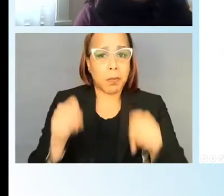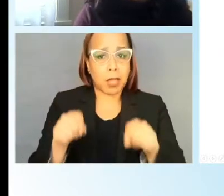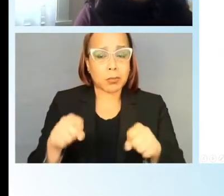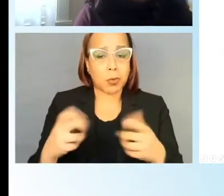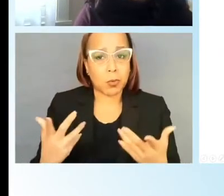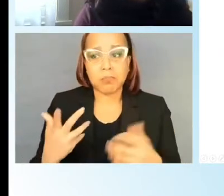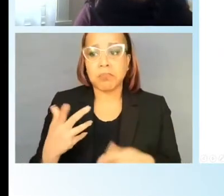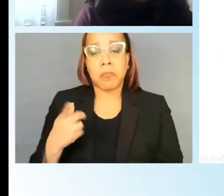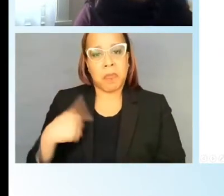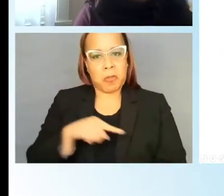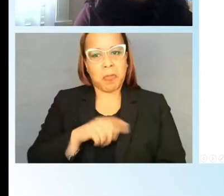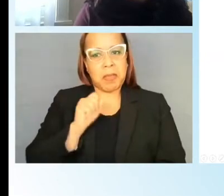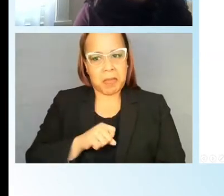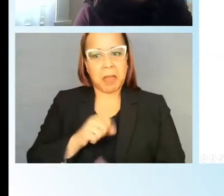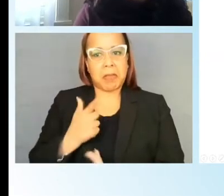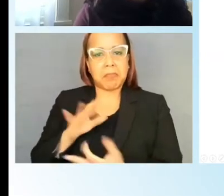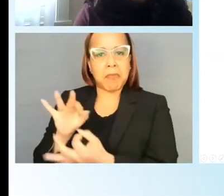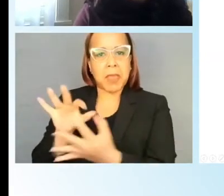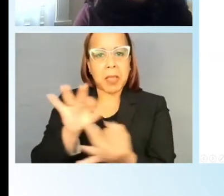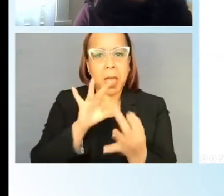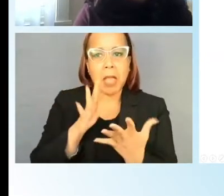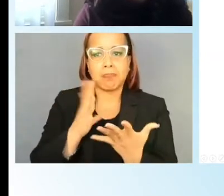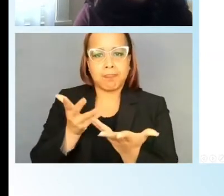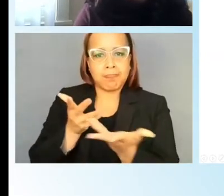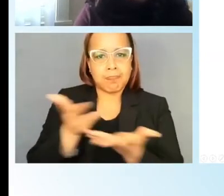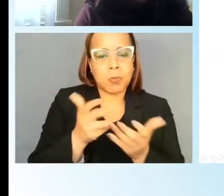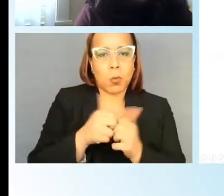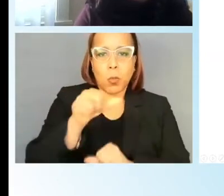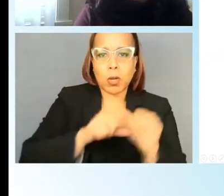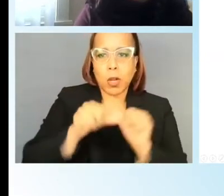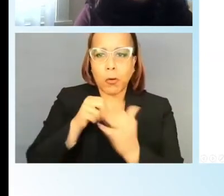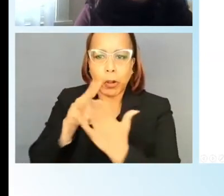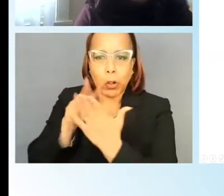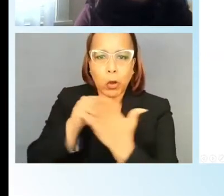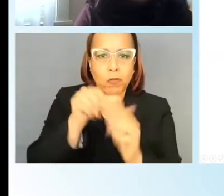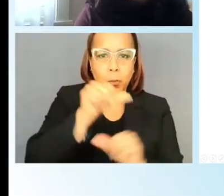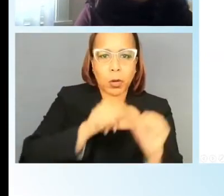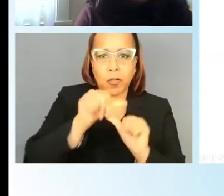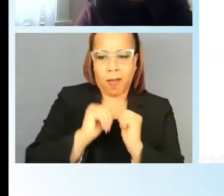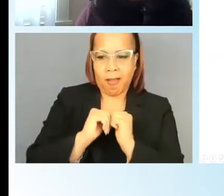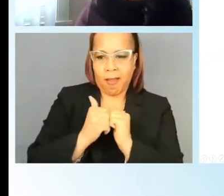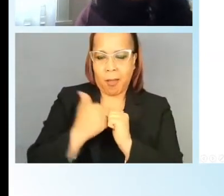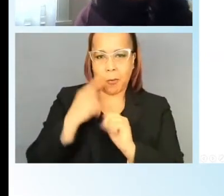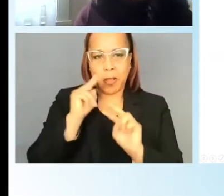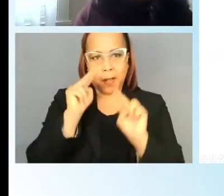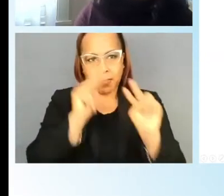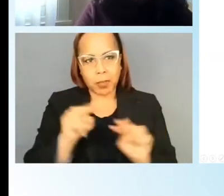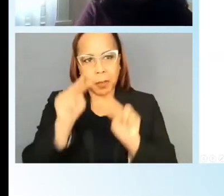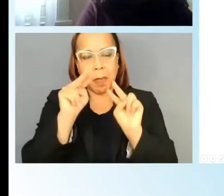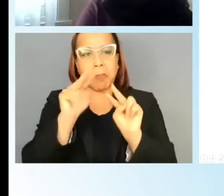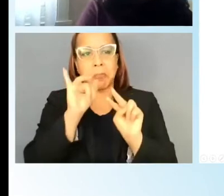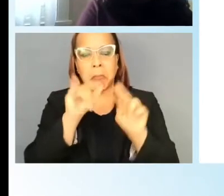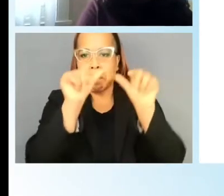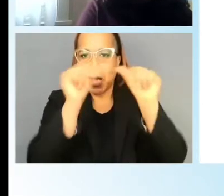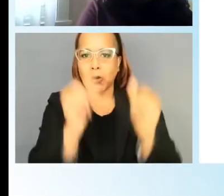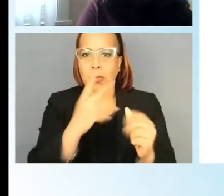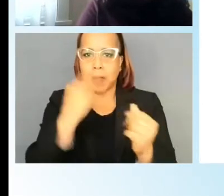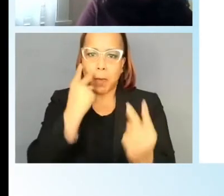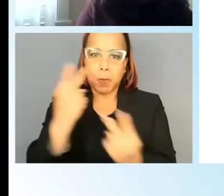that we can get feedback and engage with one another and learn from one another how we think about monuments and memorials.